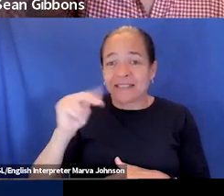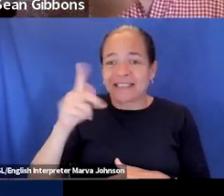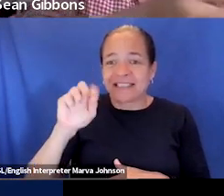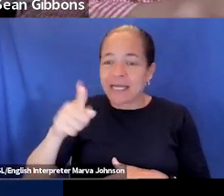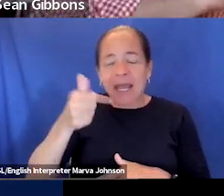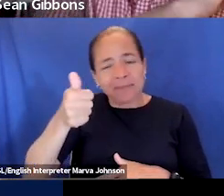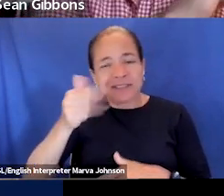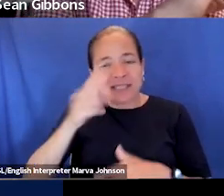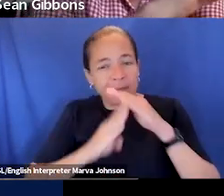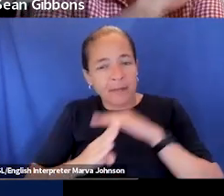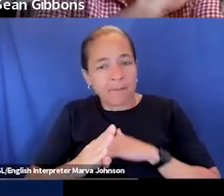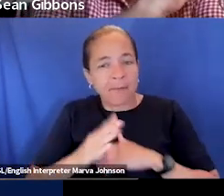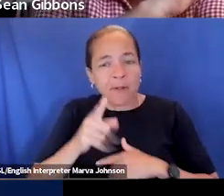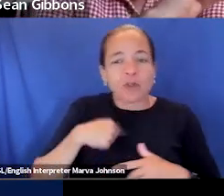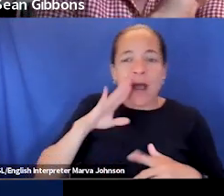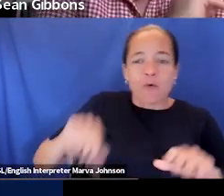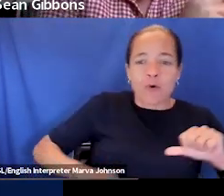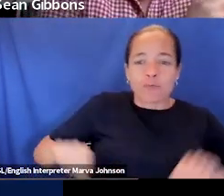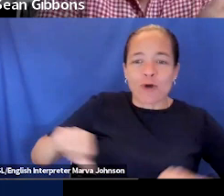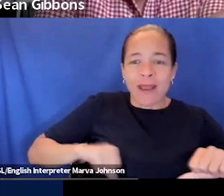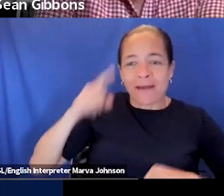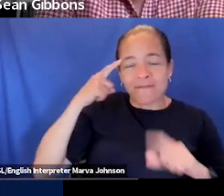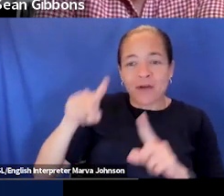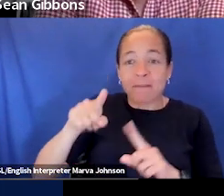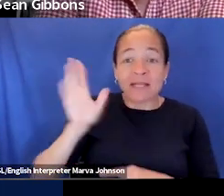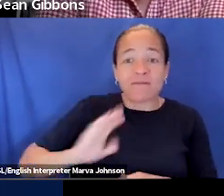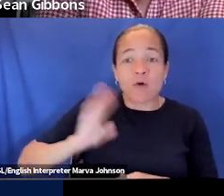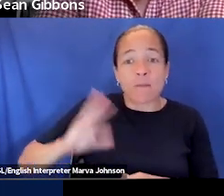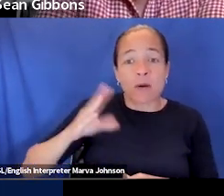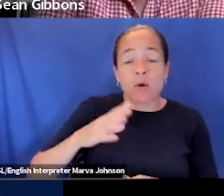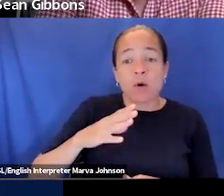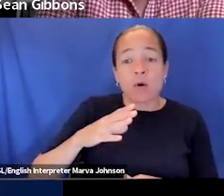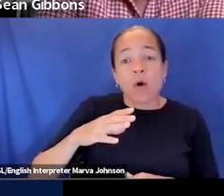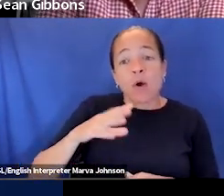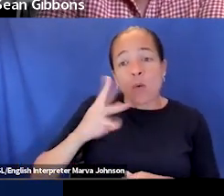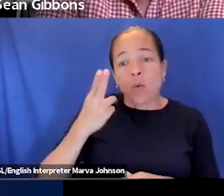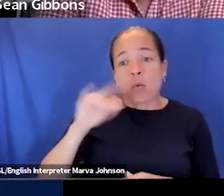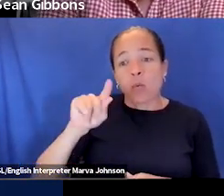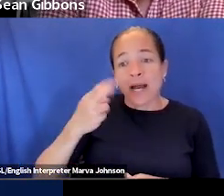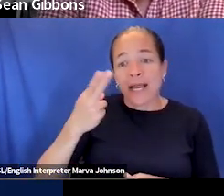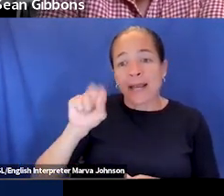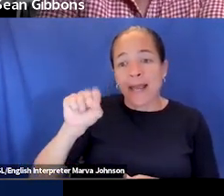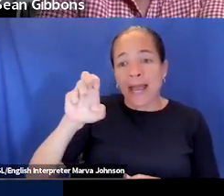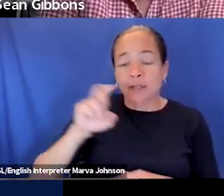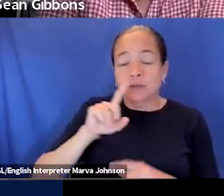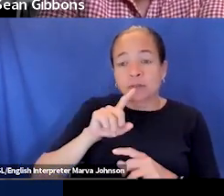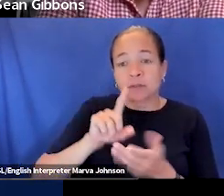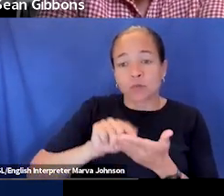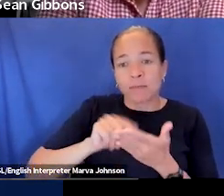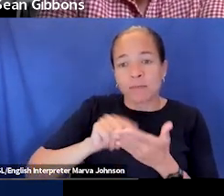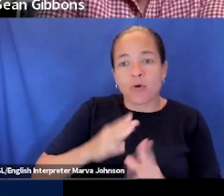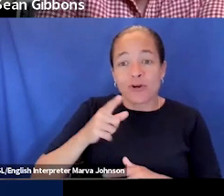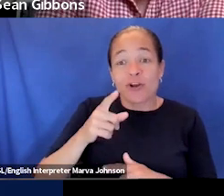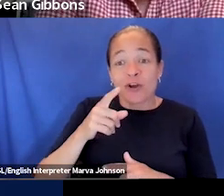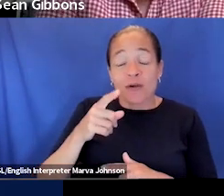him. Chuck is the former White House reporter. He followed presidents around for a living for both the Associated Press and the Washington